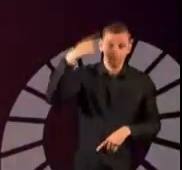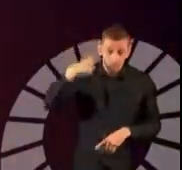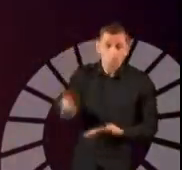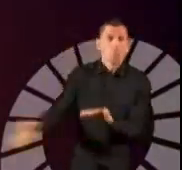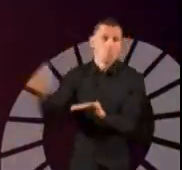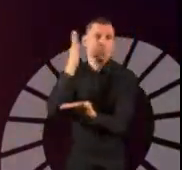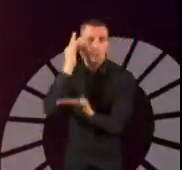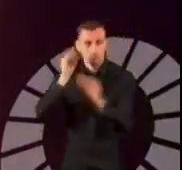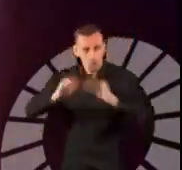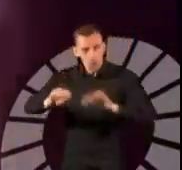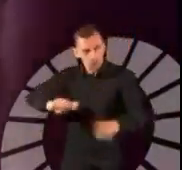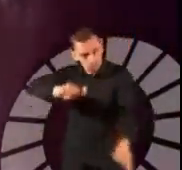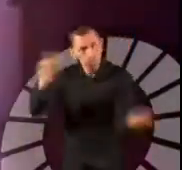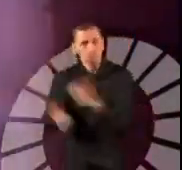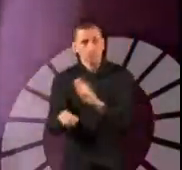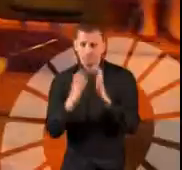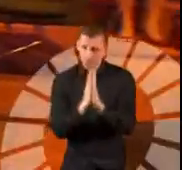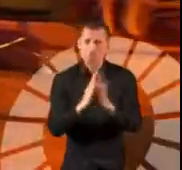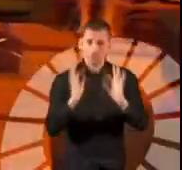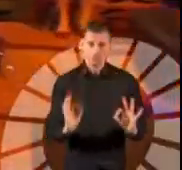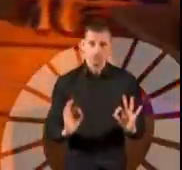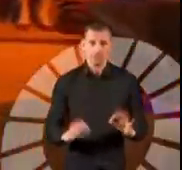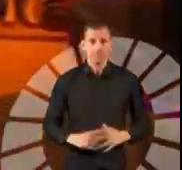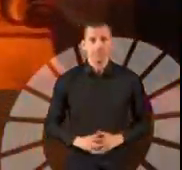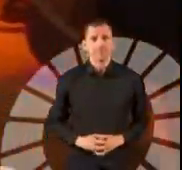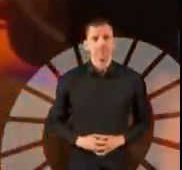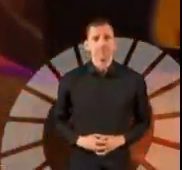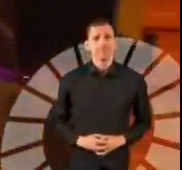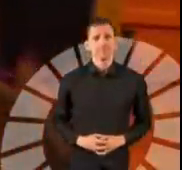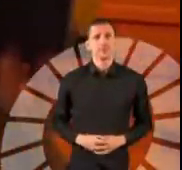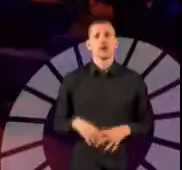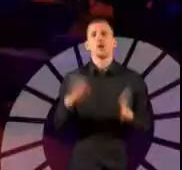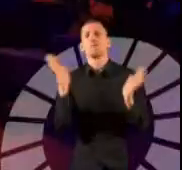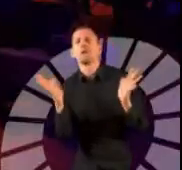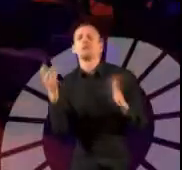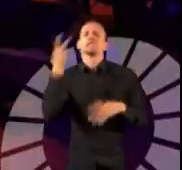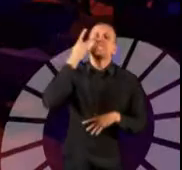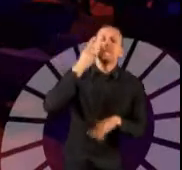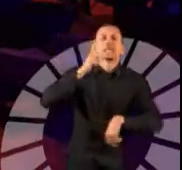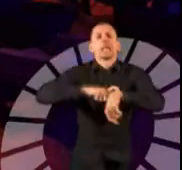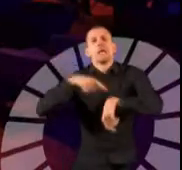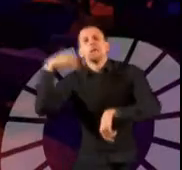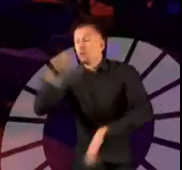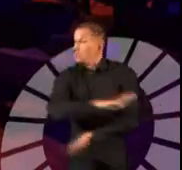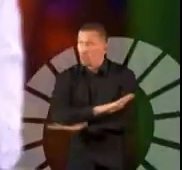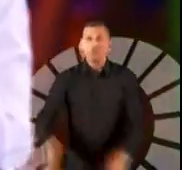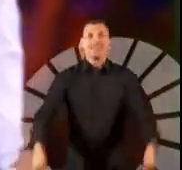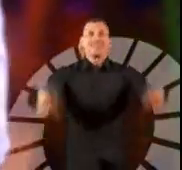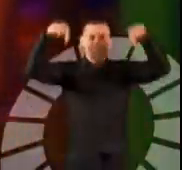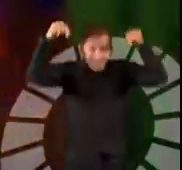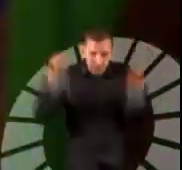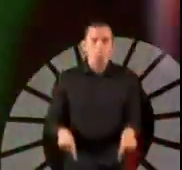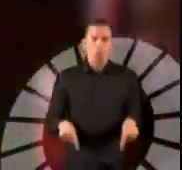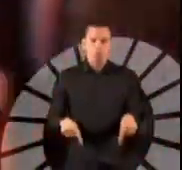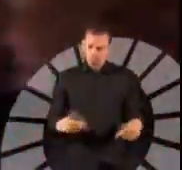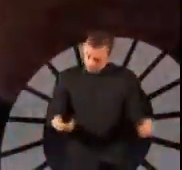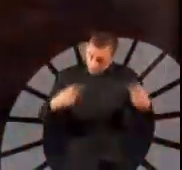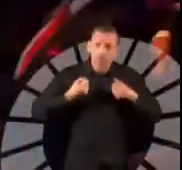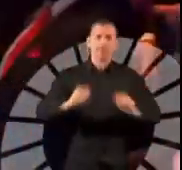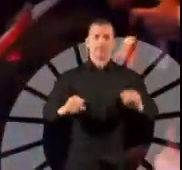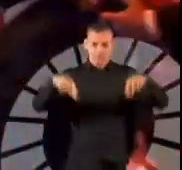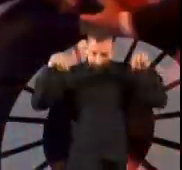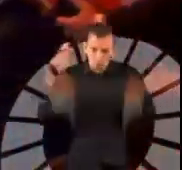if issue. We must be at the table. We must ensure girls are getting back to school, and we must do it now.